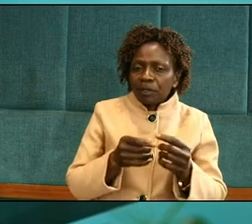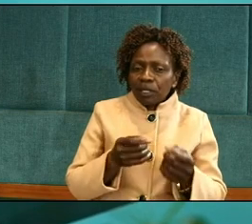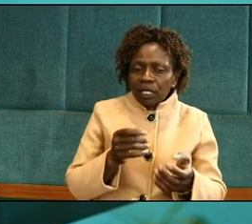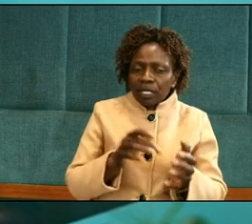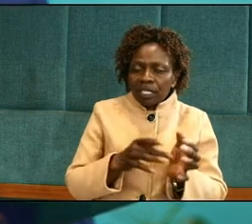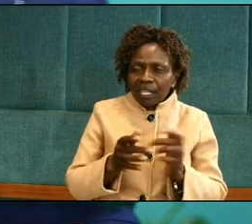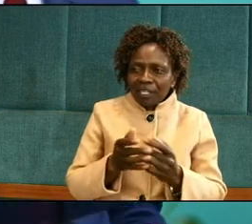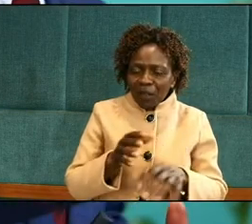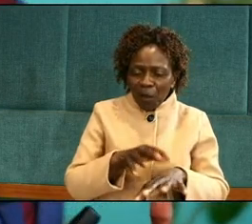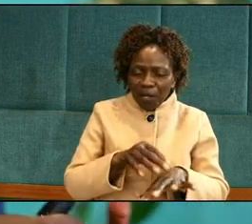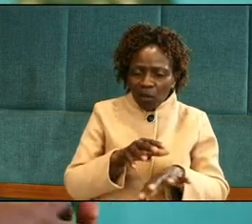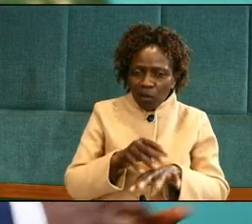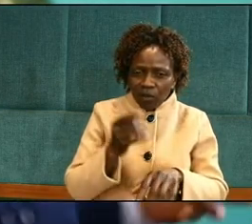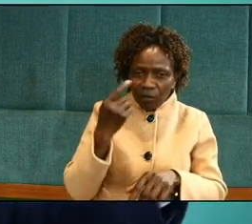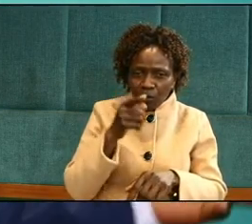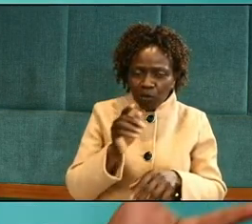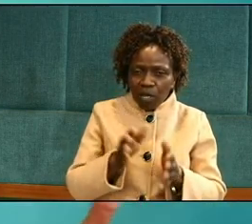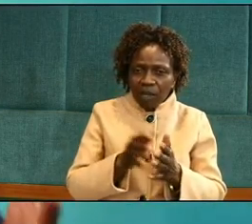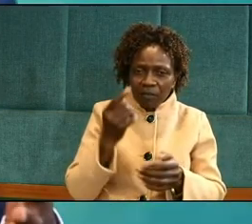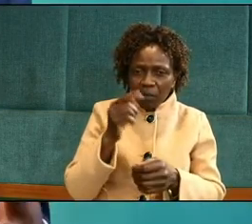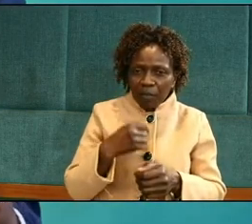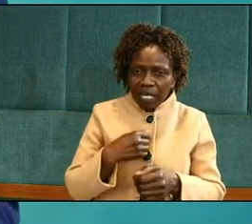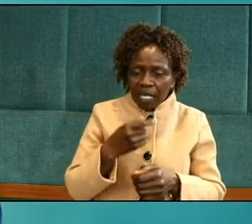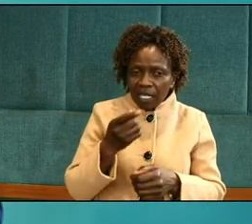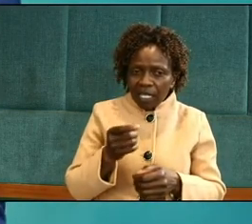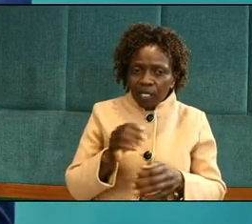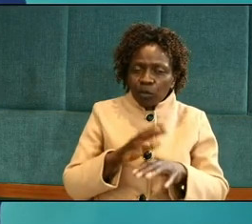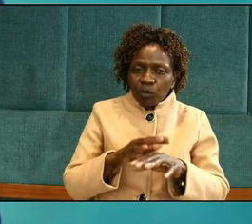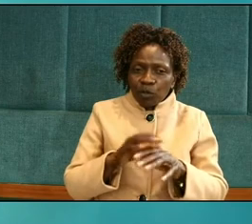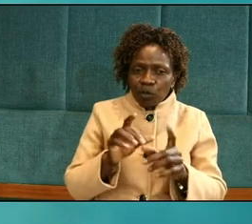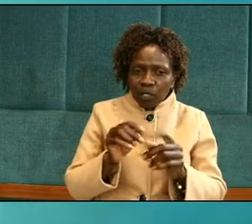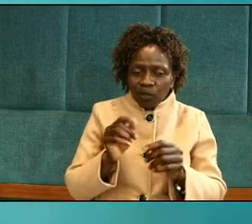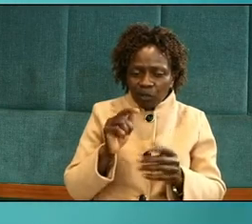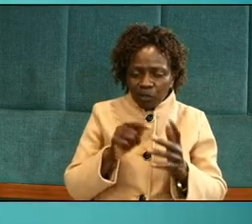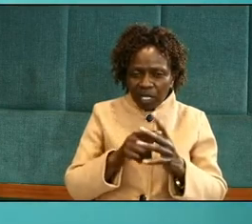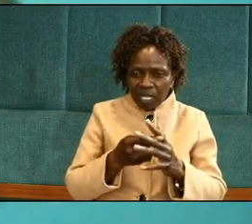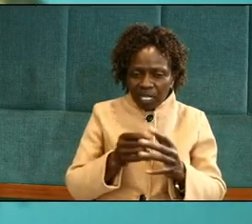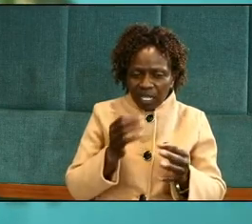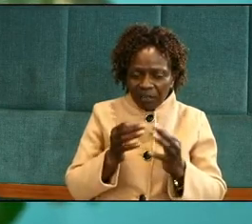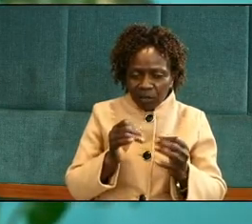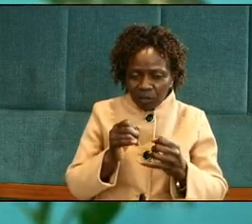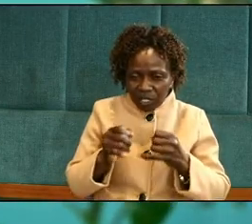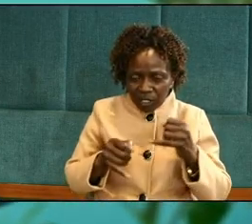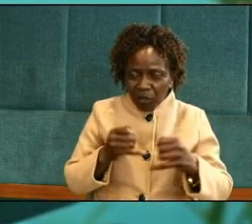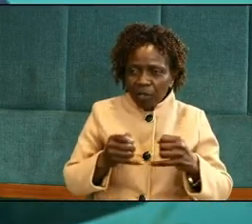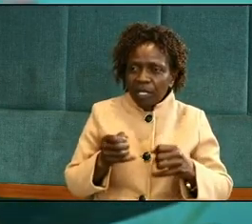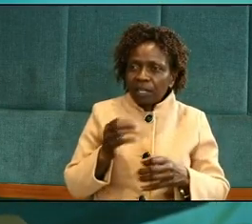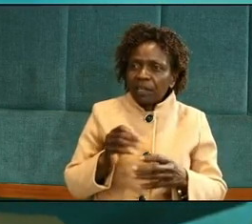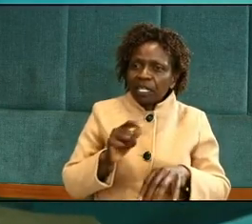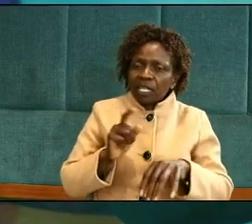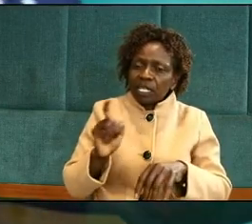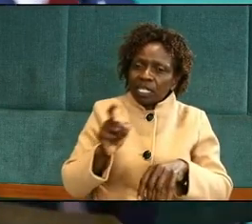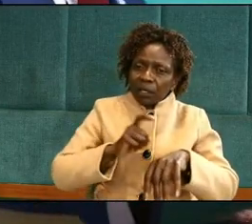me. And in that mood and ambience, you begin to even enjoy each other. It is at